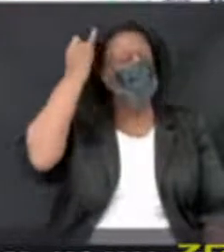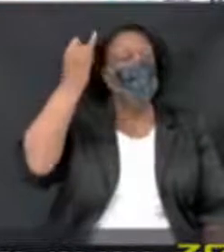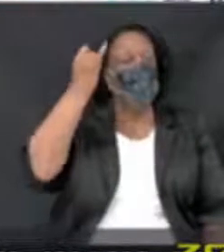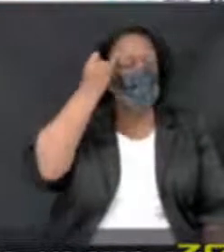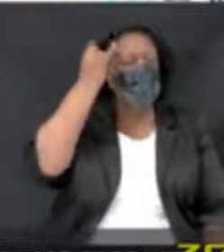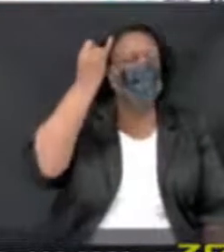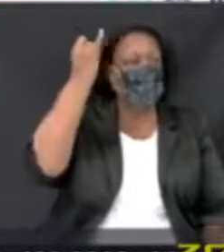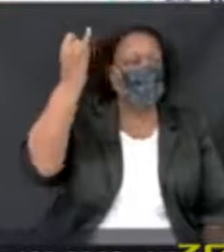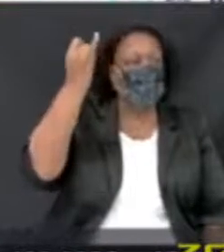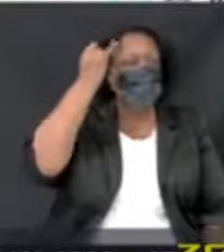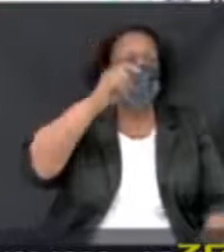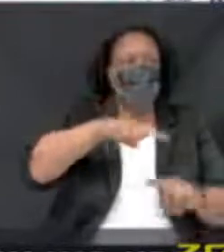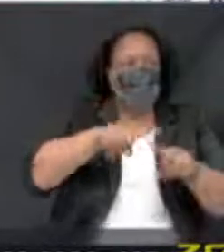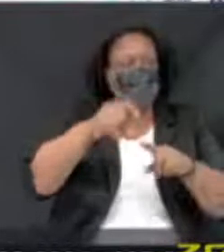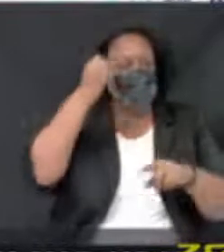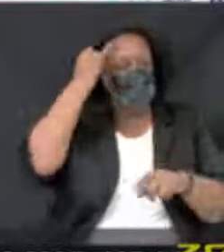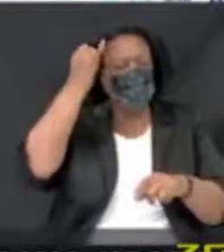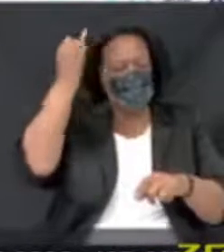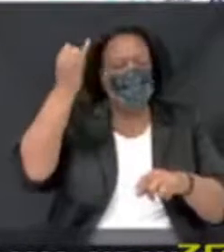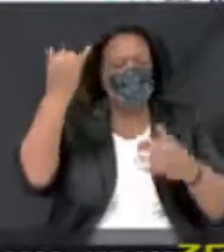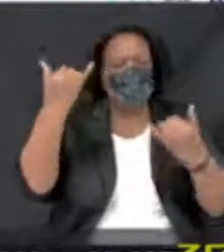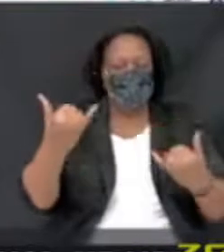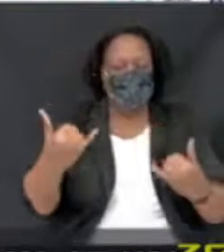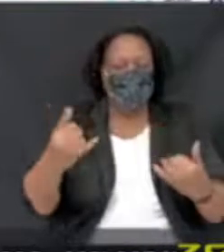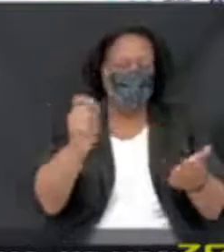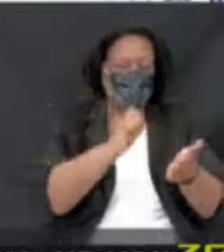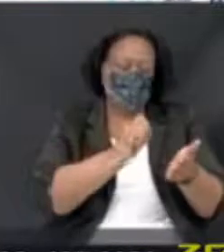Executive Committee of the Cabinet of the